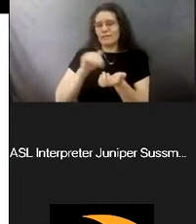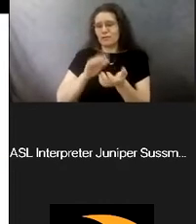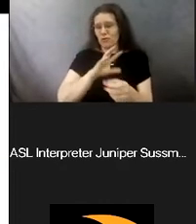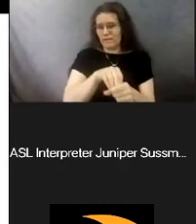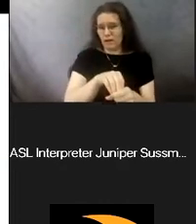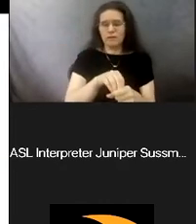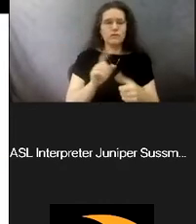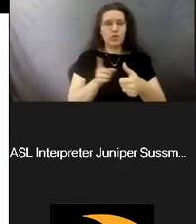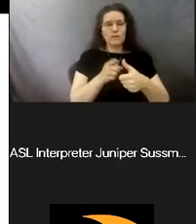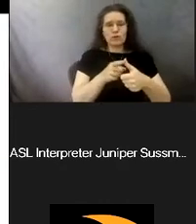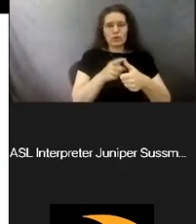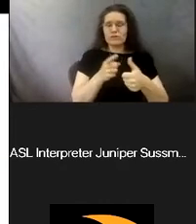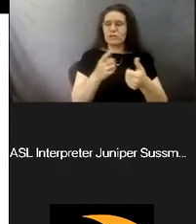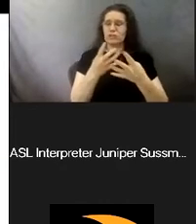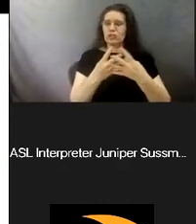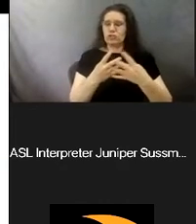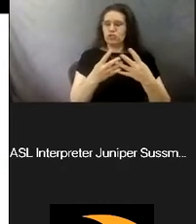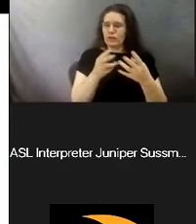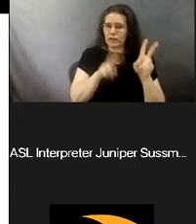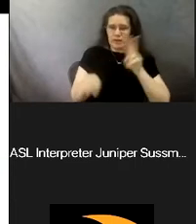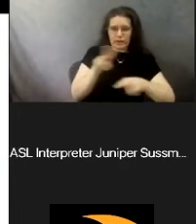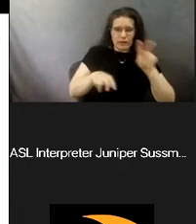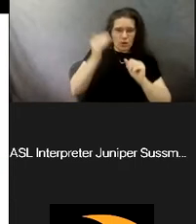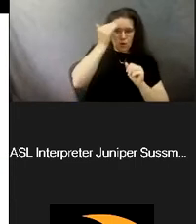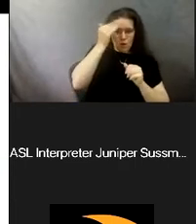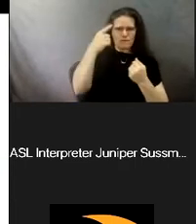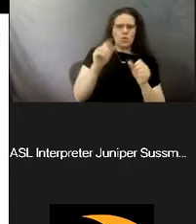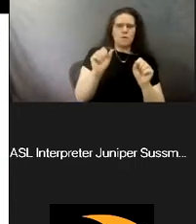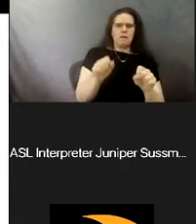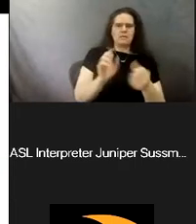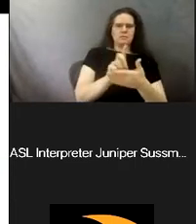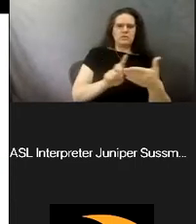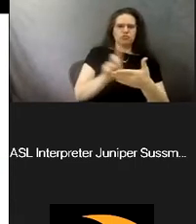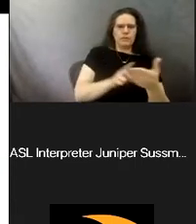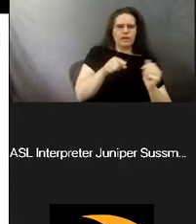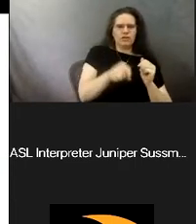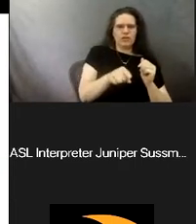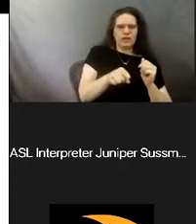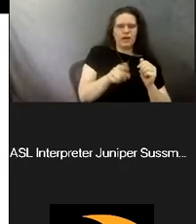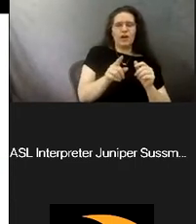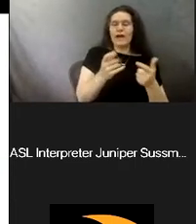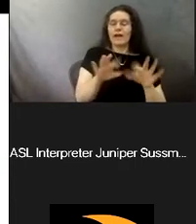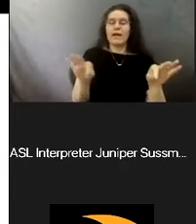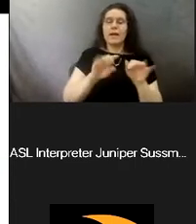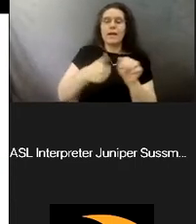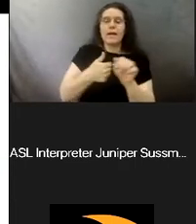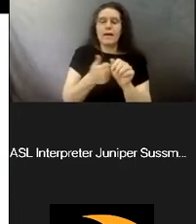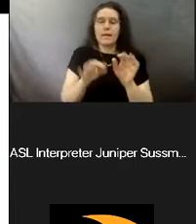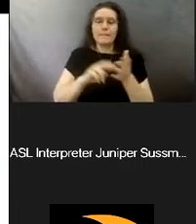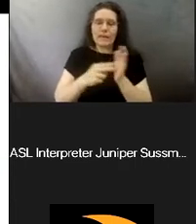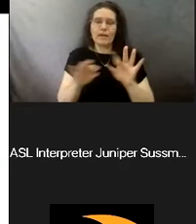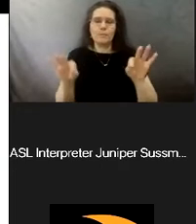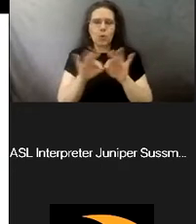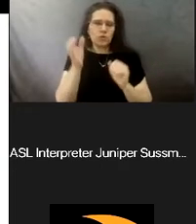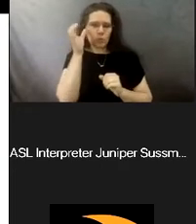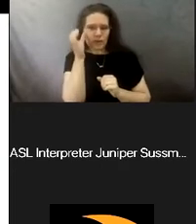possible discrimination. It's so incredibly important to be able to listen to what our patients and their families are telling us. But